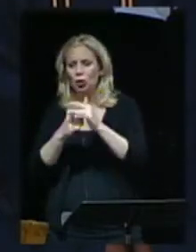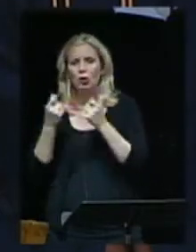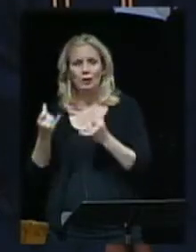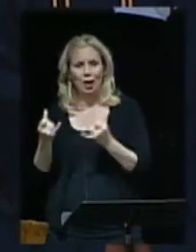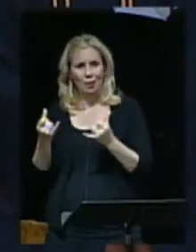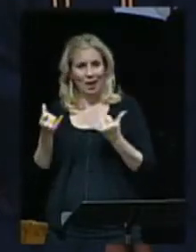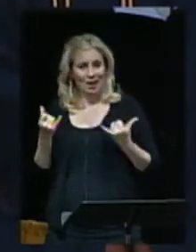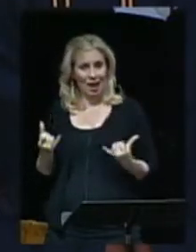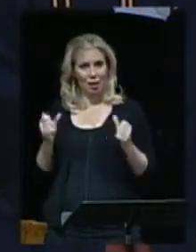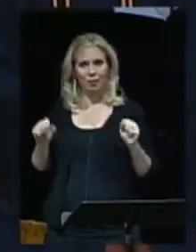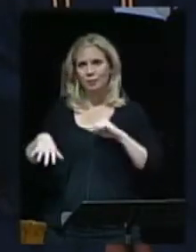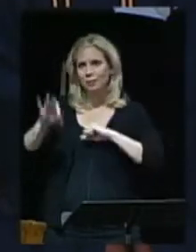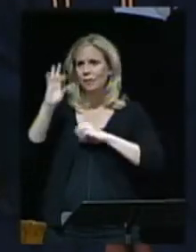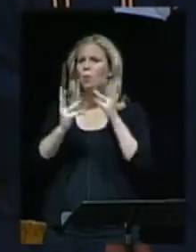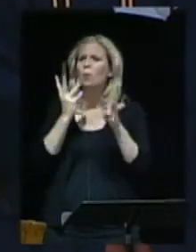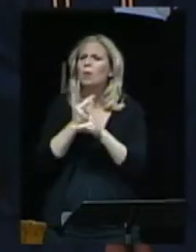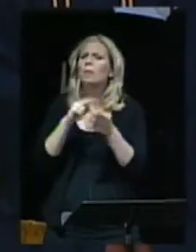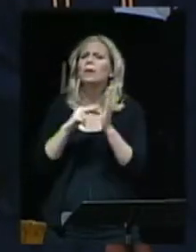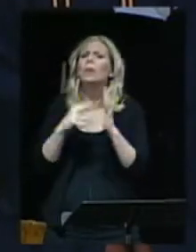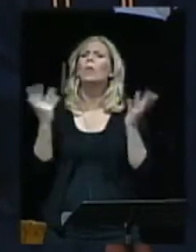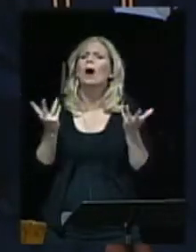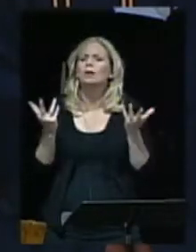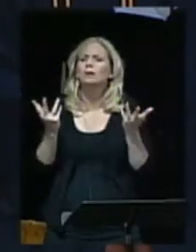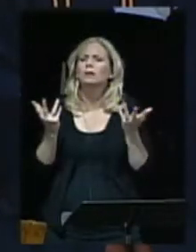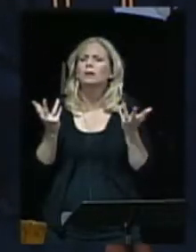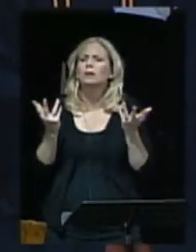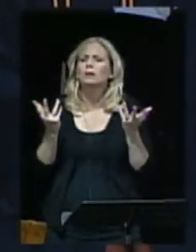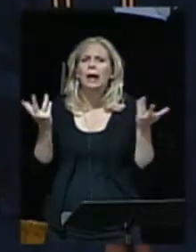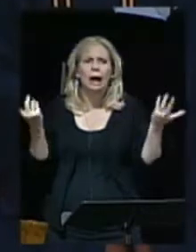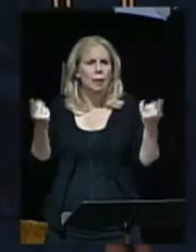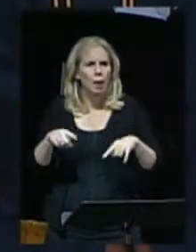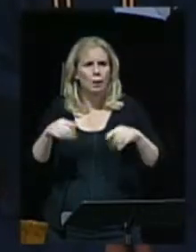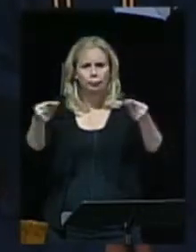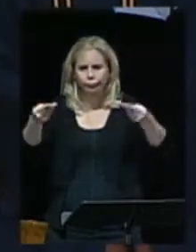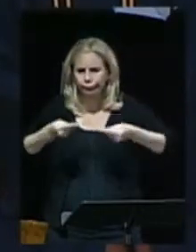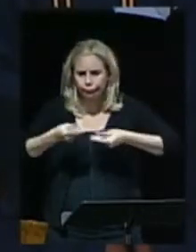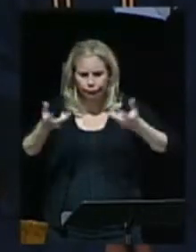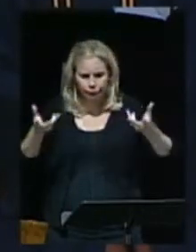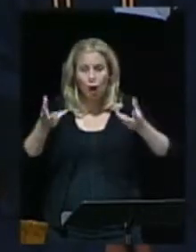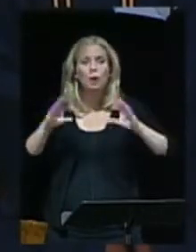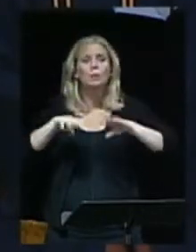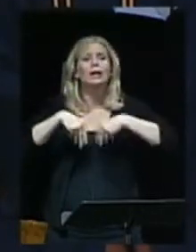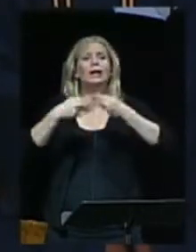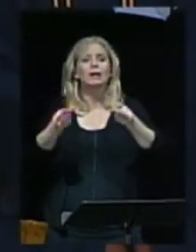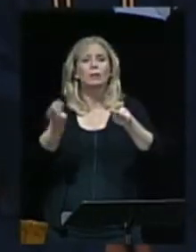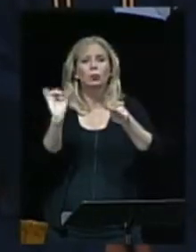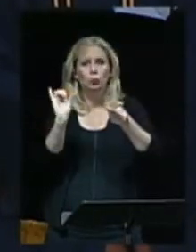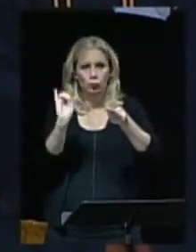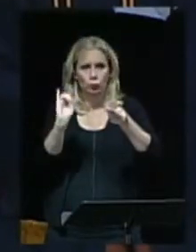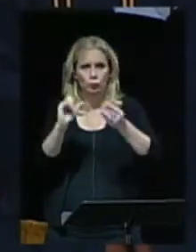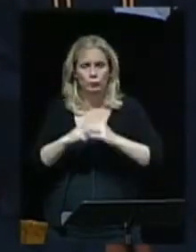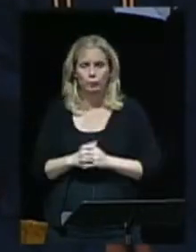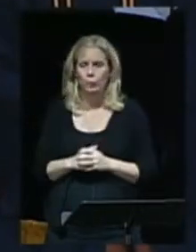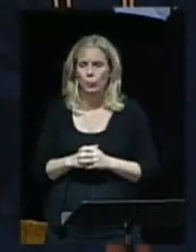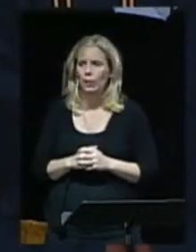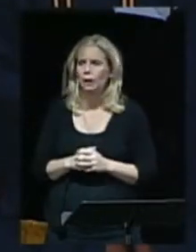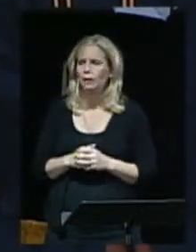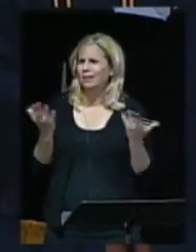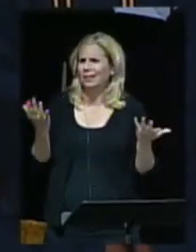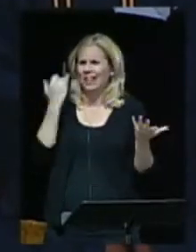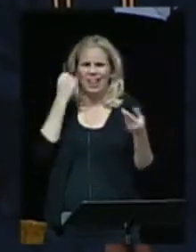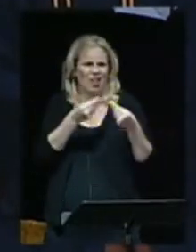to discover what the world out there is, what it can give us, and more importantly, what we can give to it in return. So what